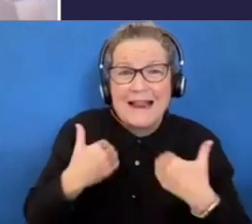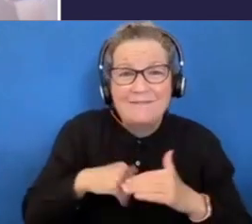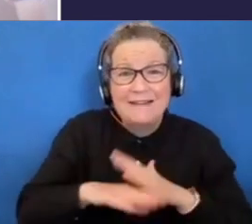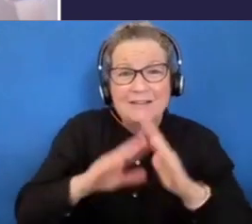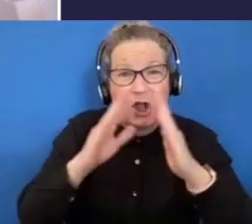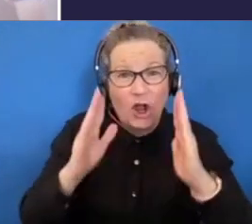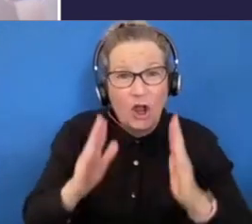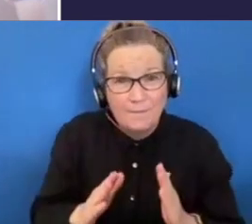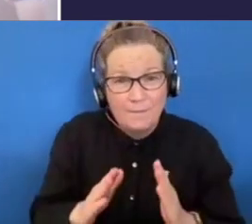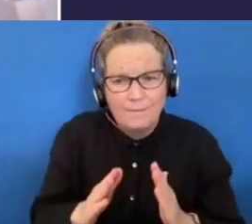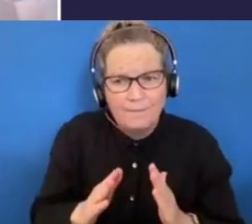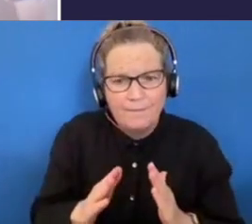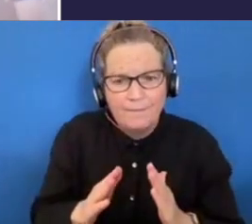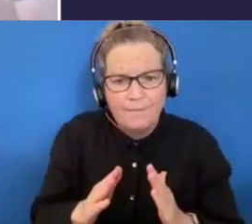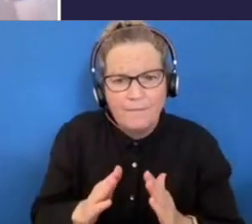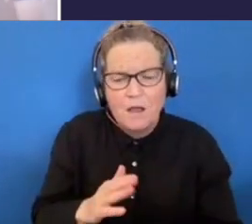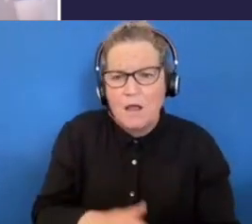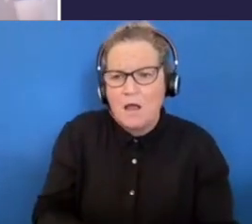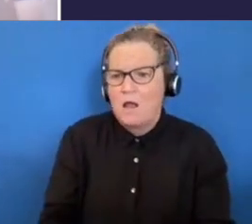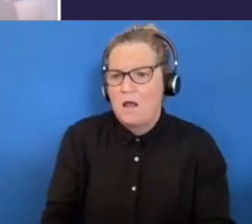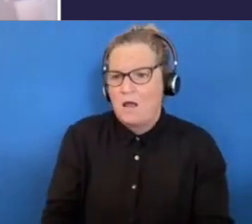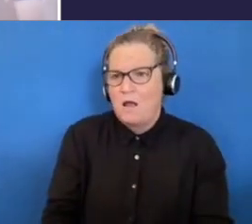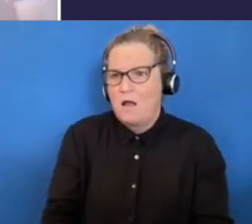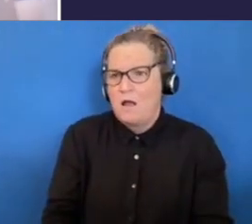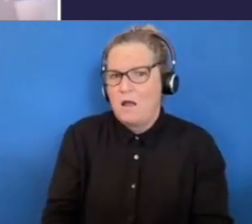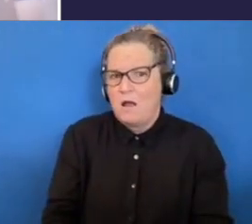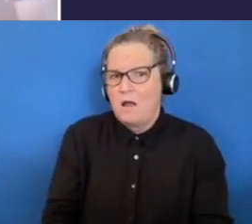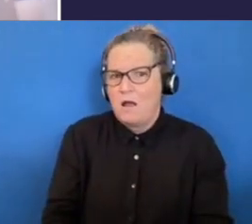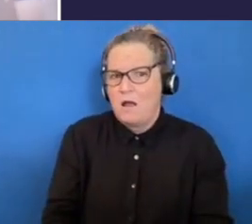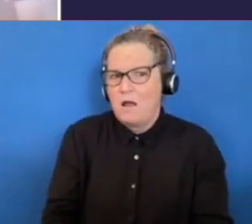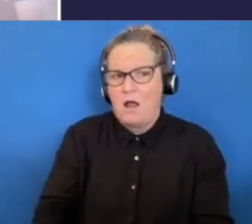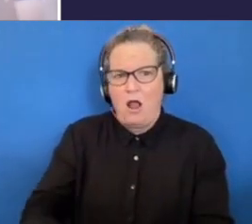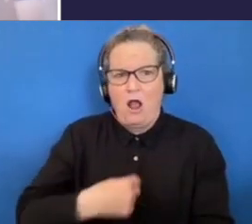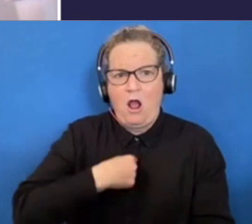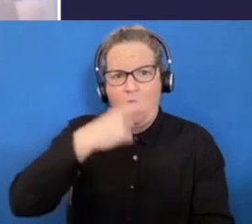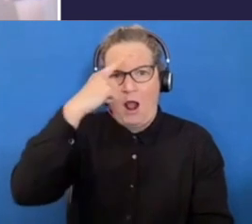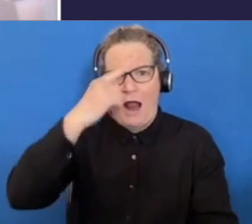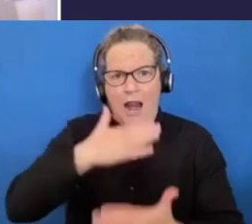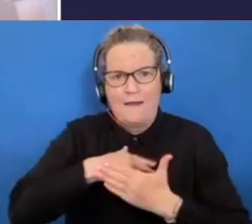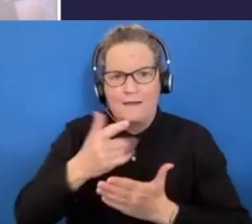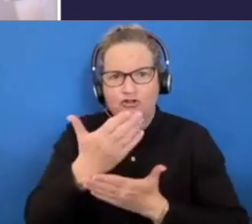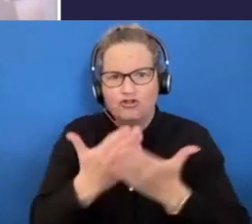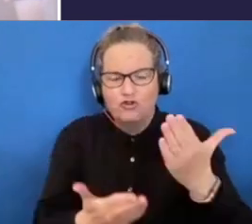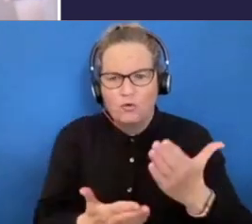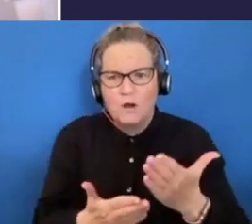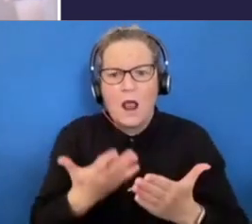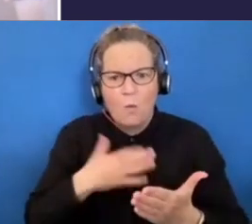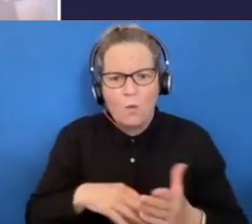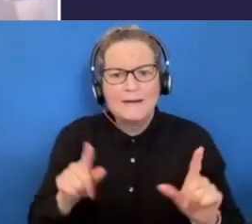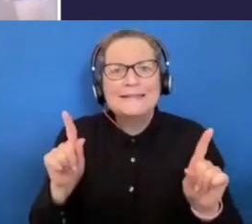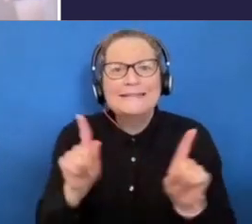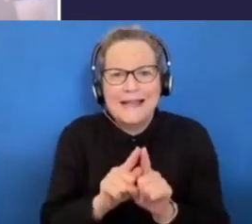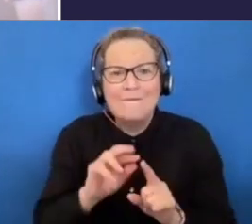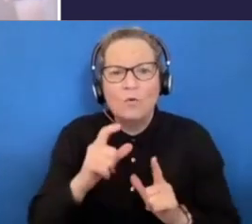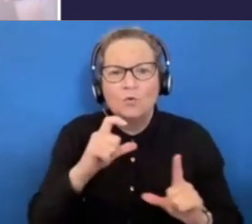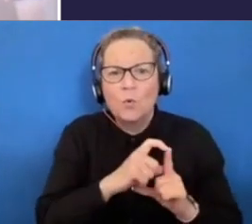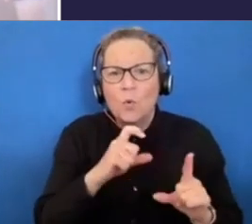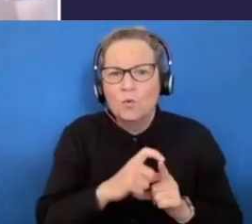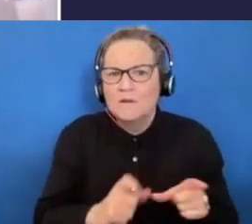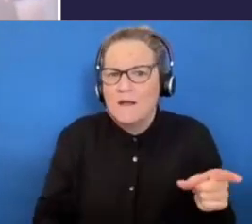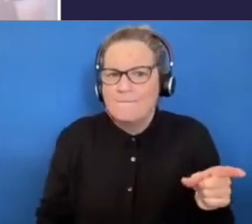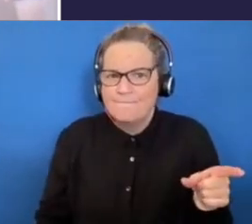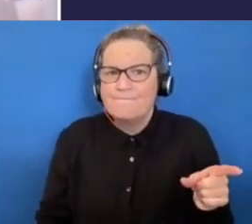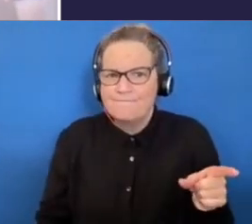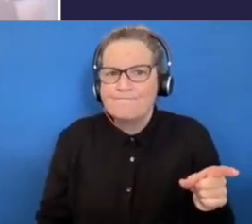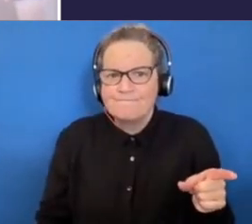and in his own community. And I thought, wow, I love that story. That's what we want to do for Jess. So there began our start